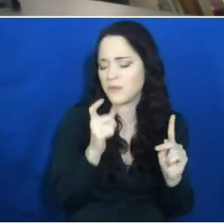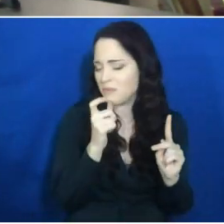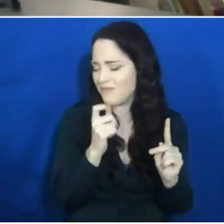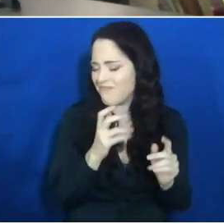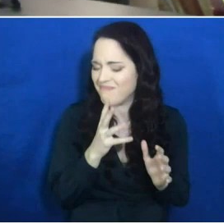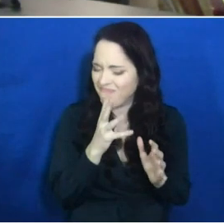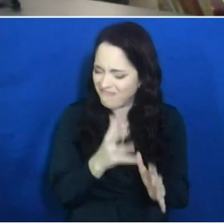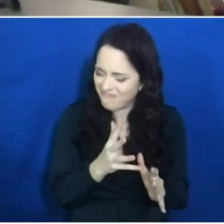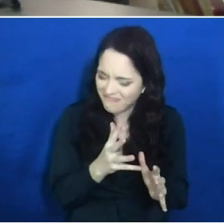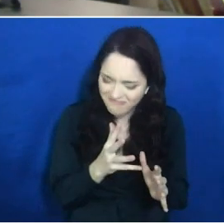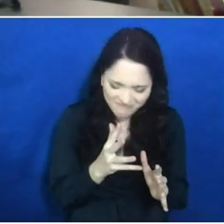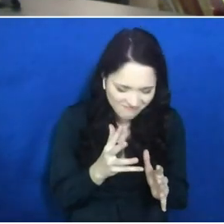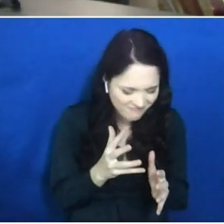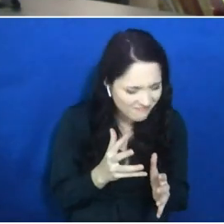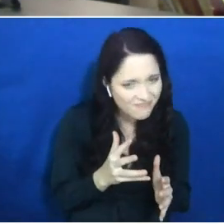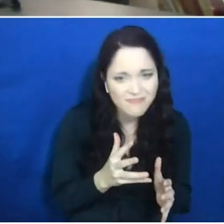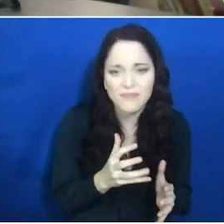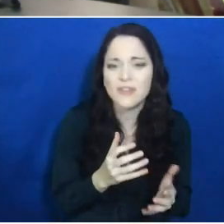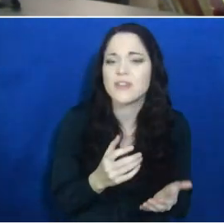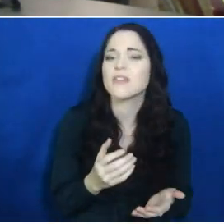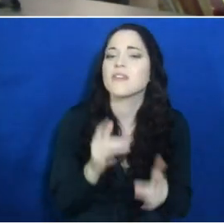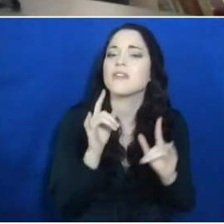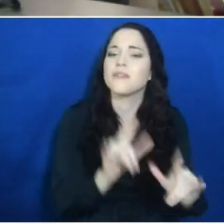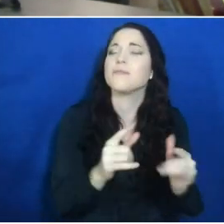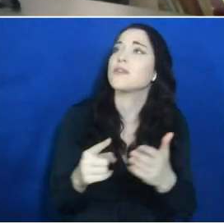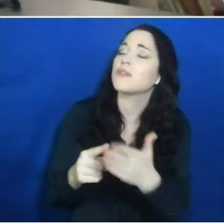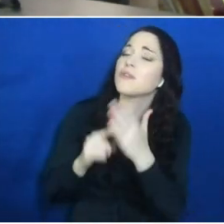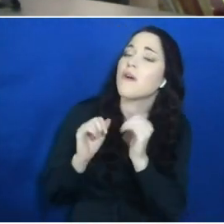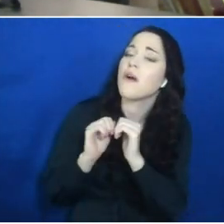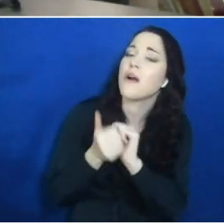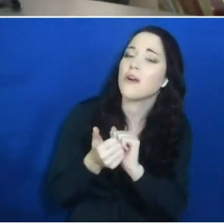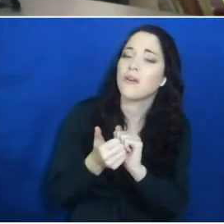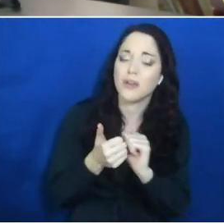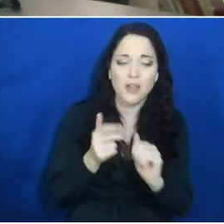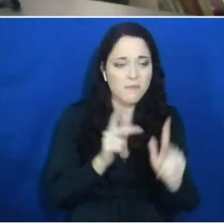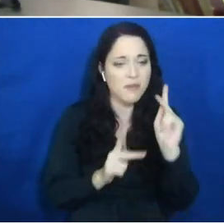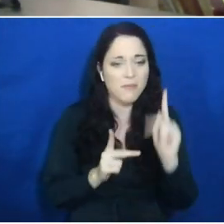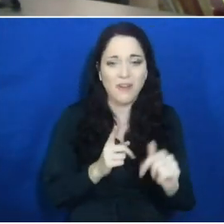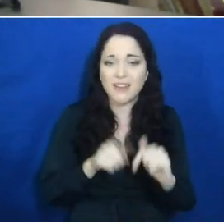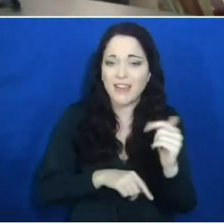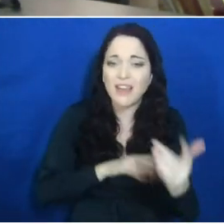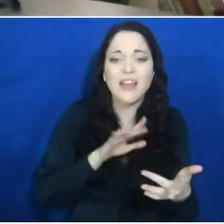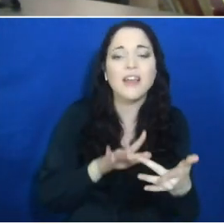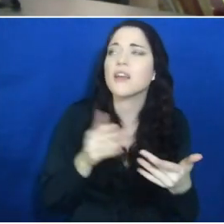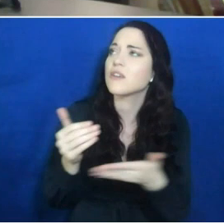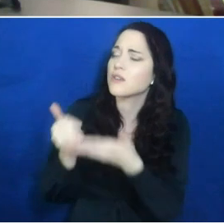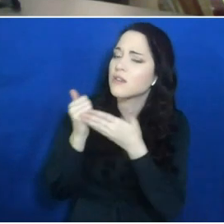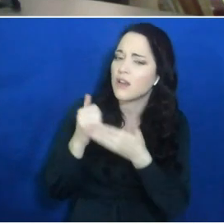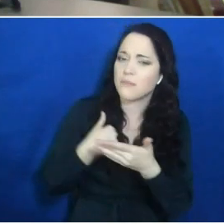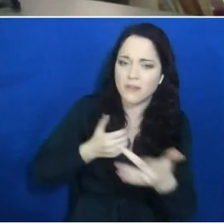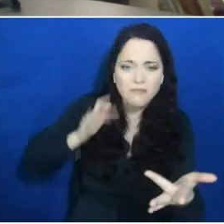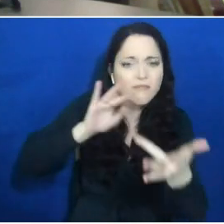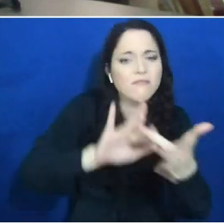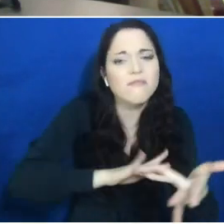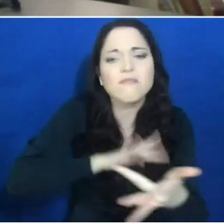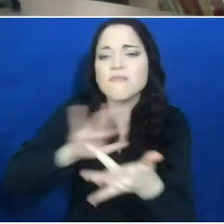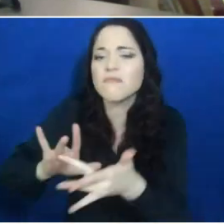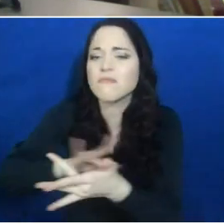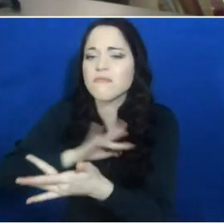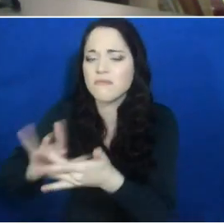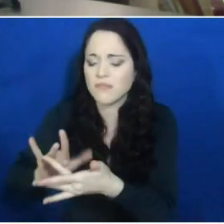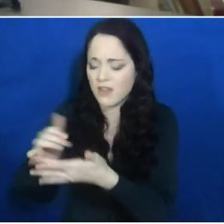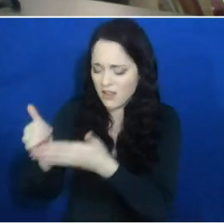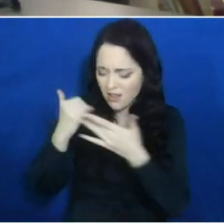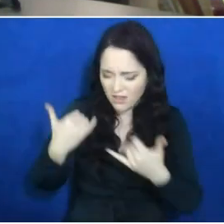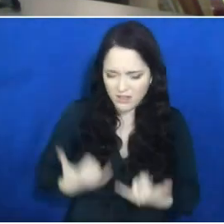unlovable. Show me how to reach the unreachable. Help me now to do